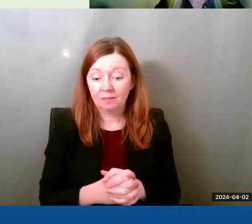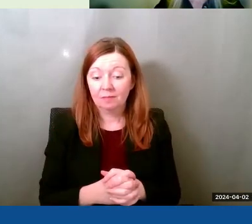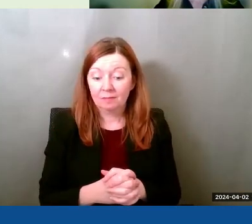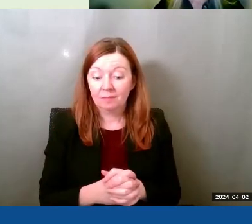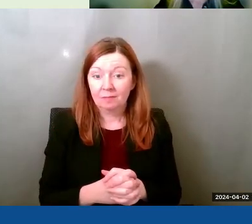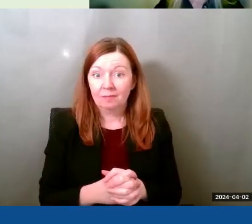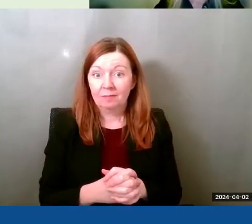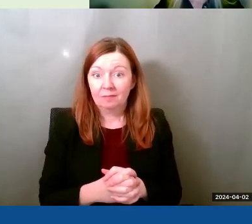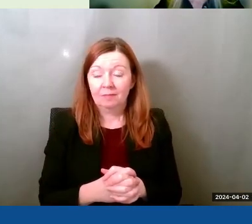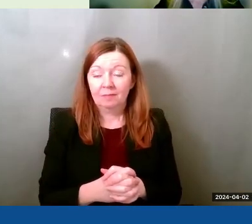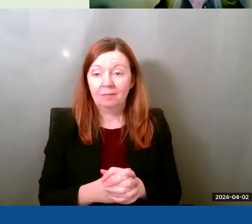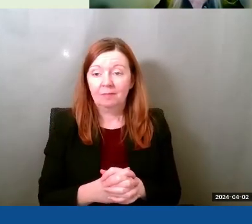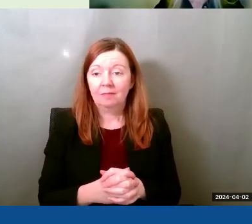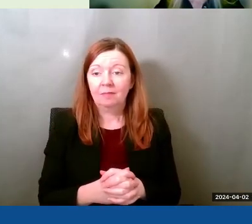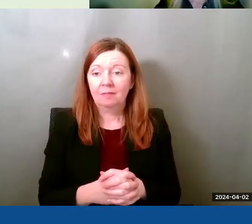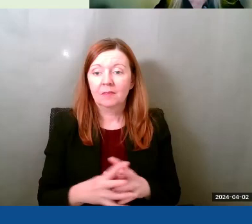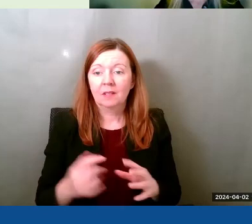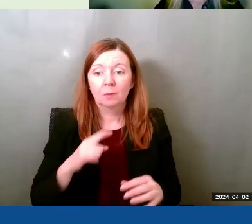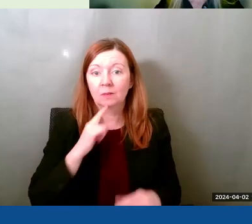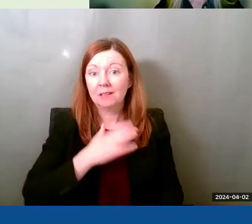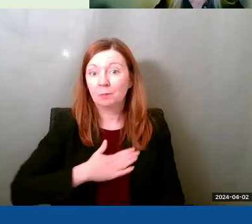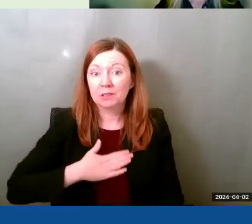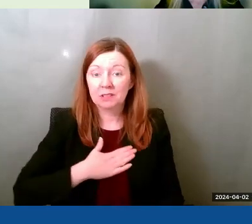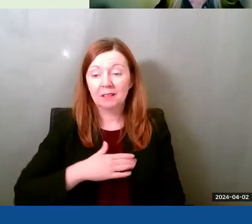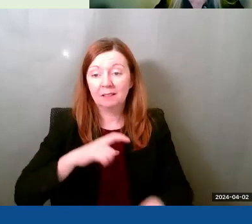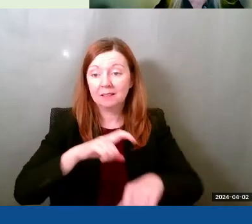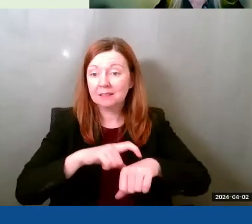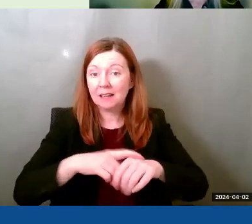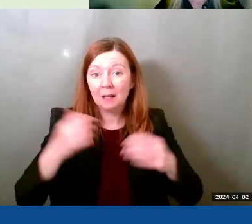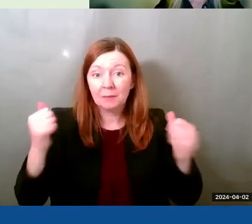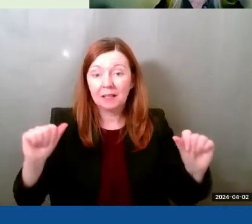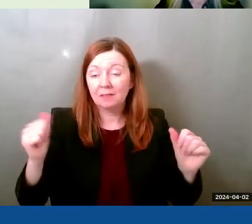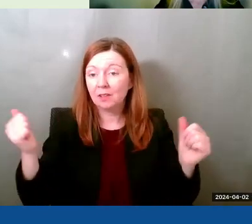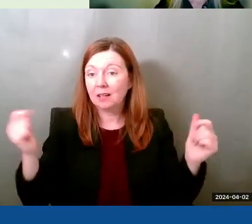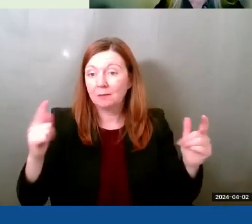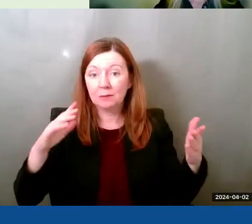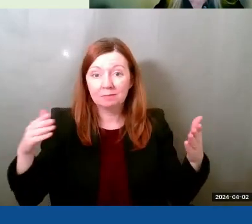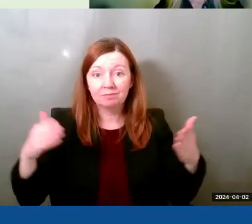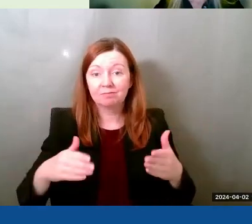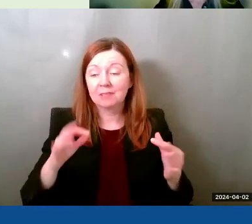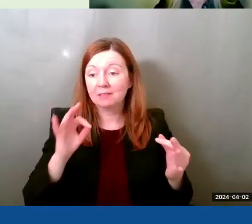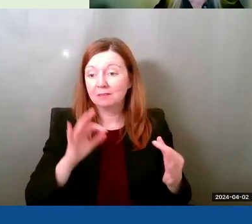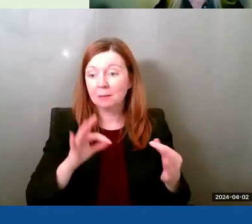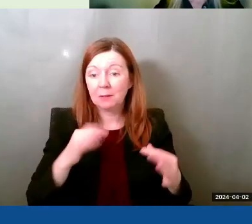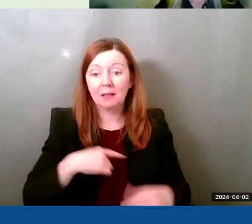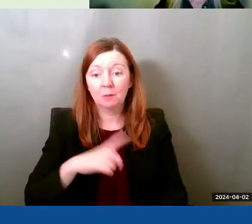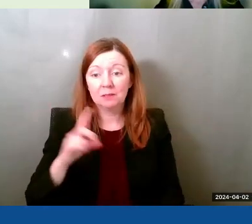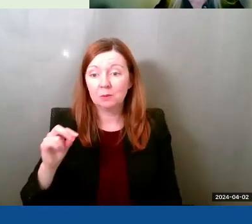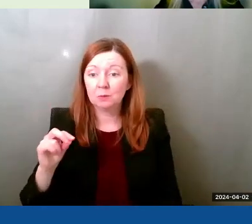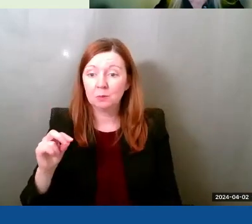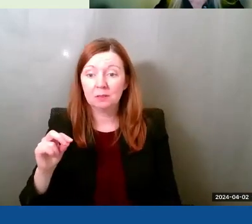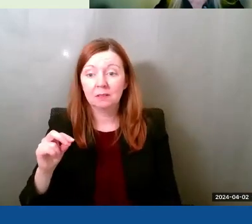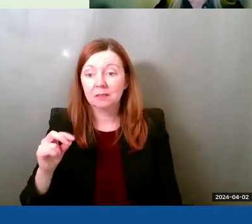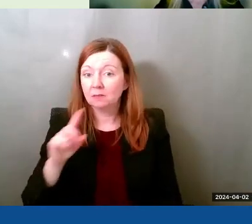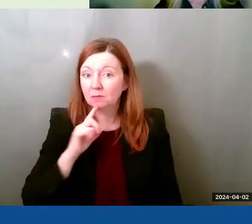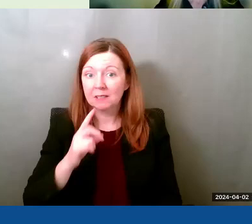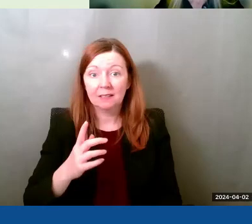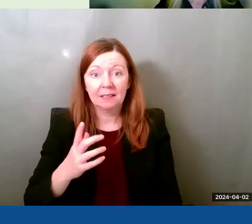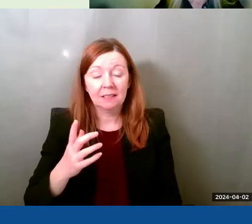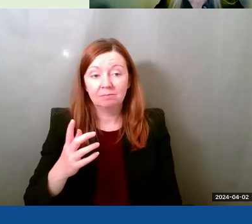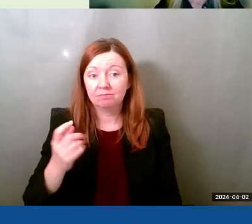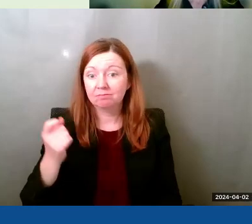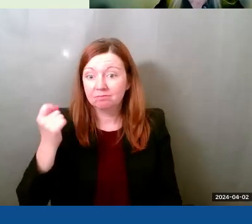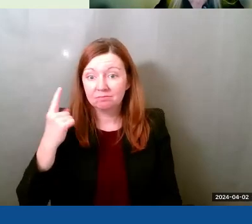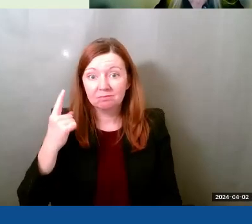Not from our side. I think we really appreciate the time and the effort everyone's put in here and feedback. We do take it to heart. We hope that